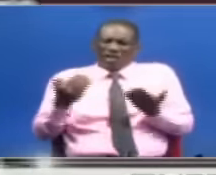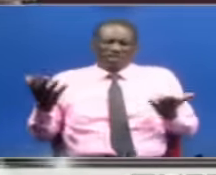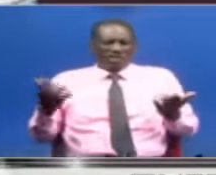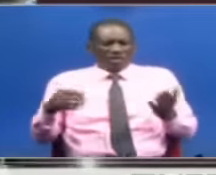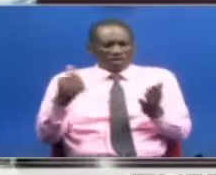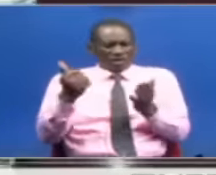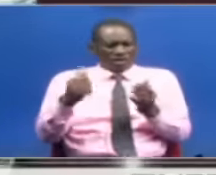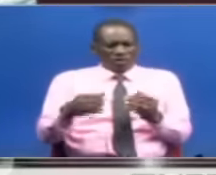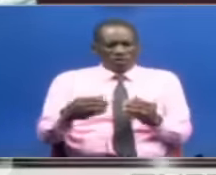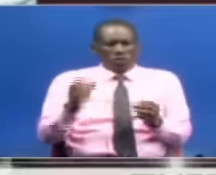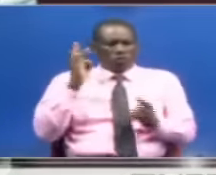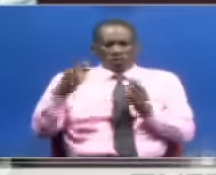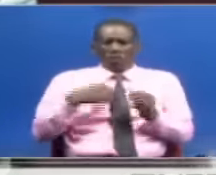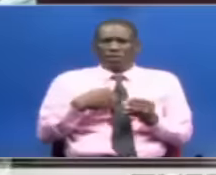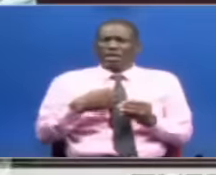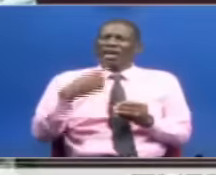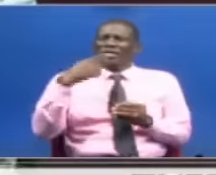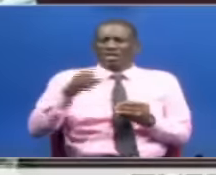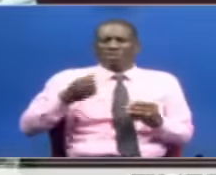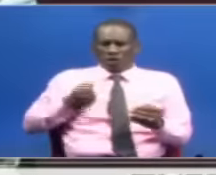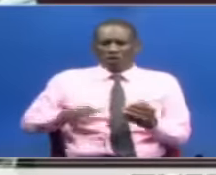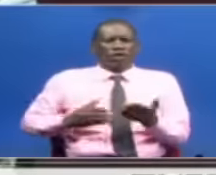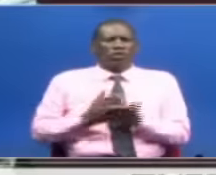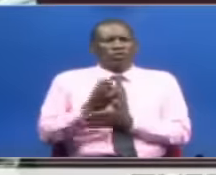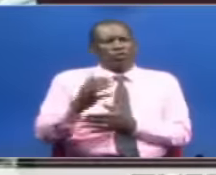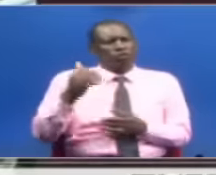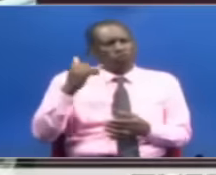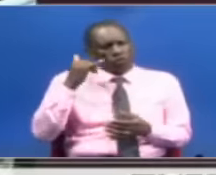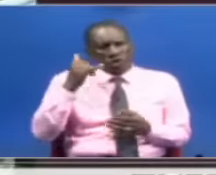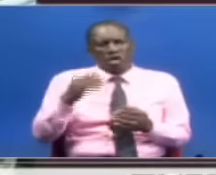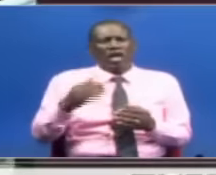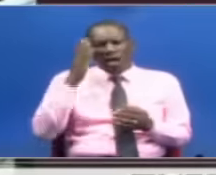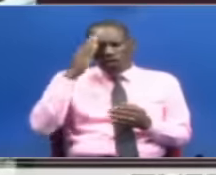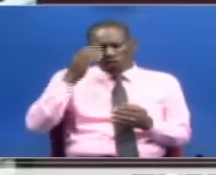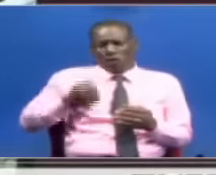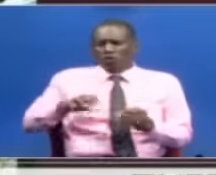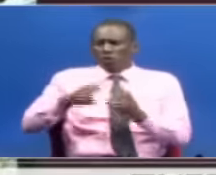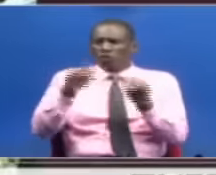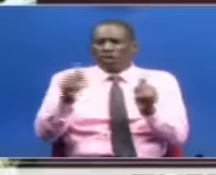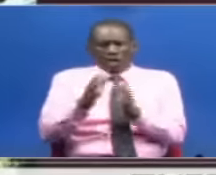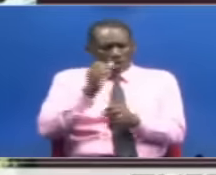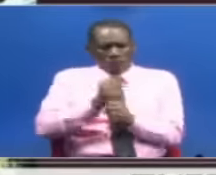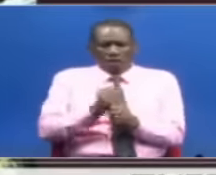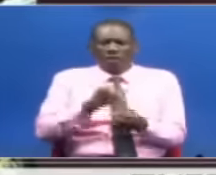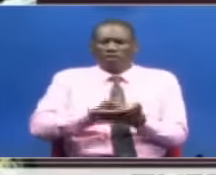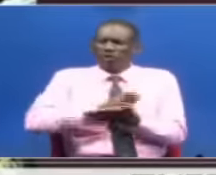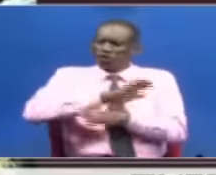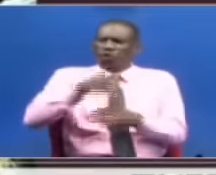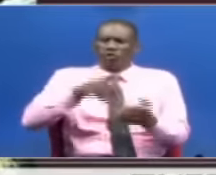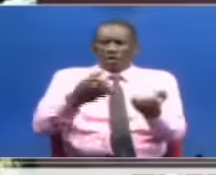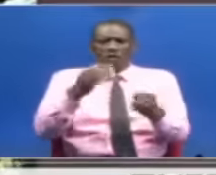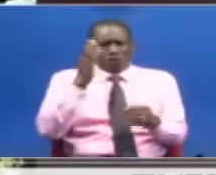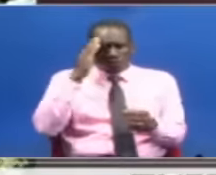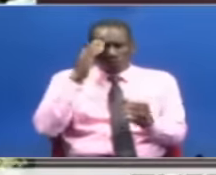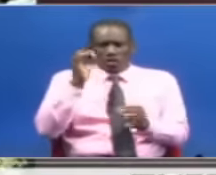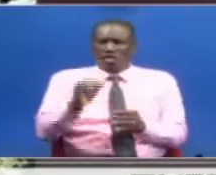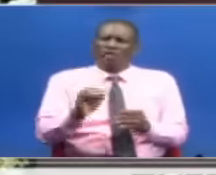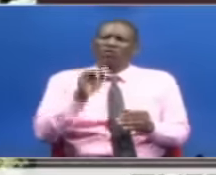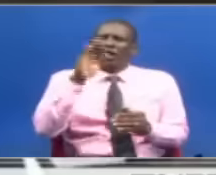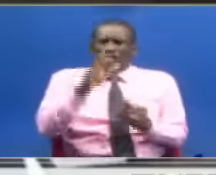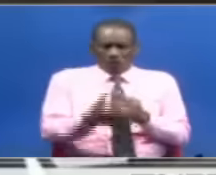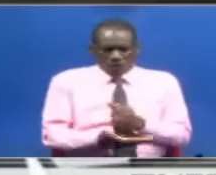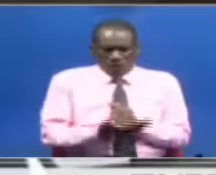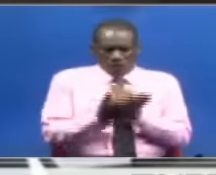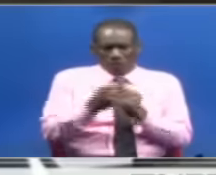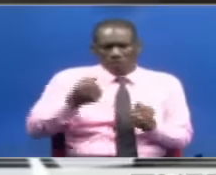me, I tell her via phone. As long as I know my daughter is well and working, that's all I need to know. And if I seek for help, she